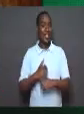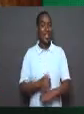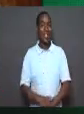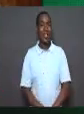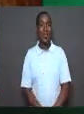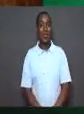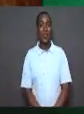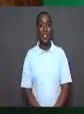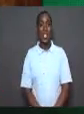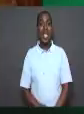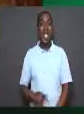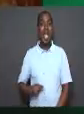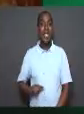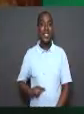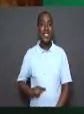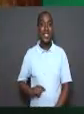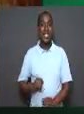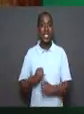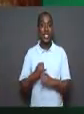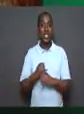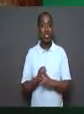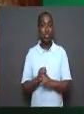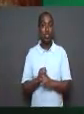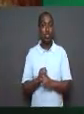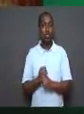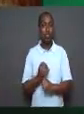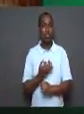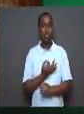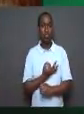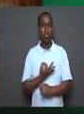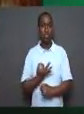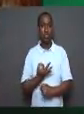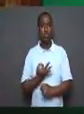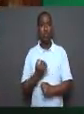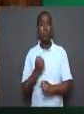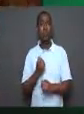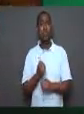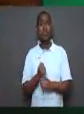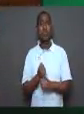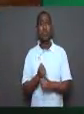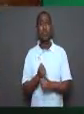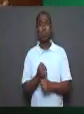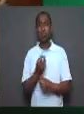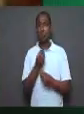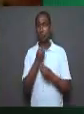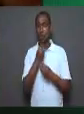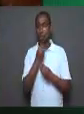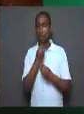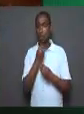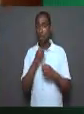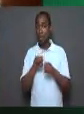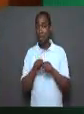The gastric juices work efficiently to break down the food chemically.